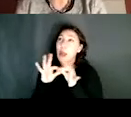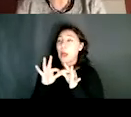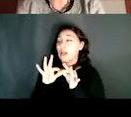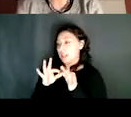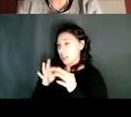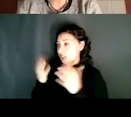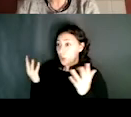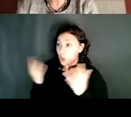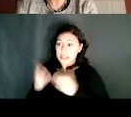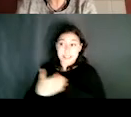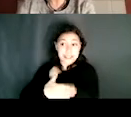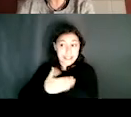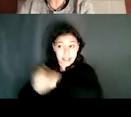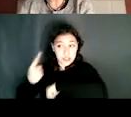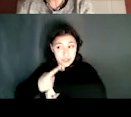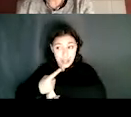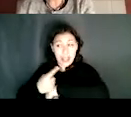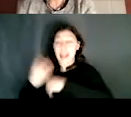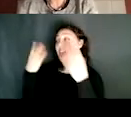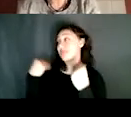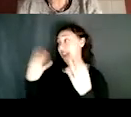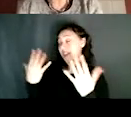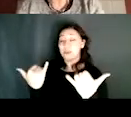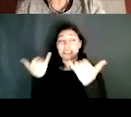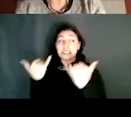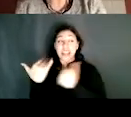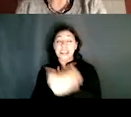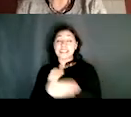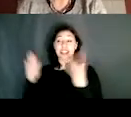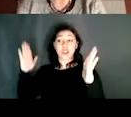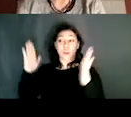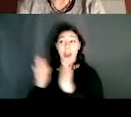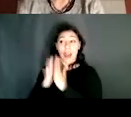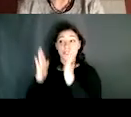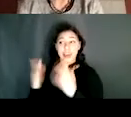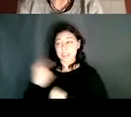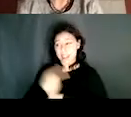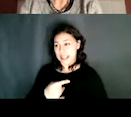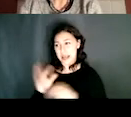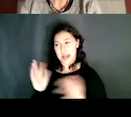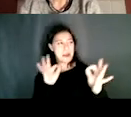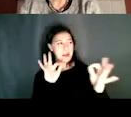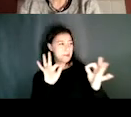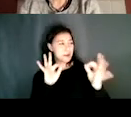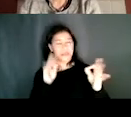me note that today is National High Five Day, which is very appropriate for a teaching award ceremony.